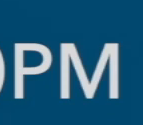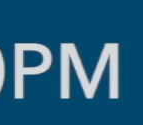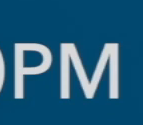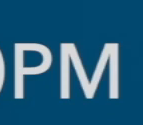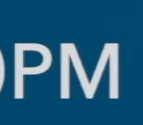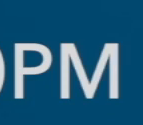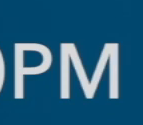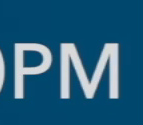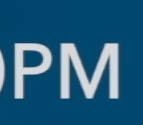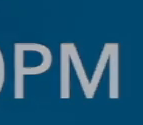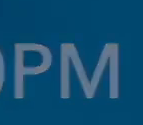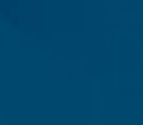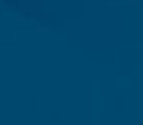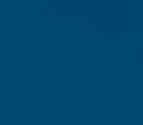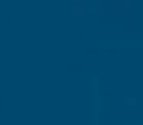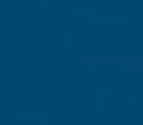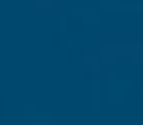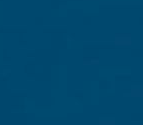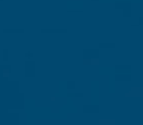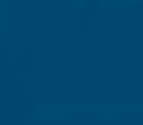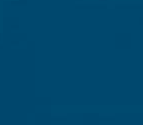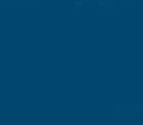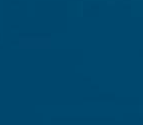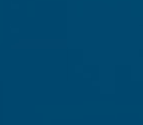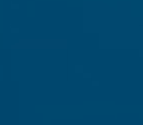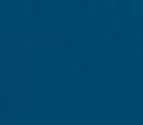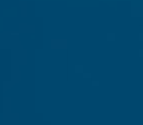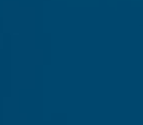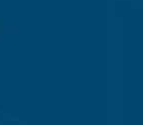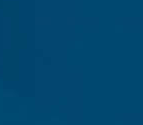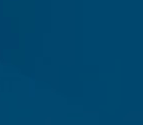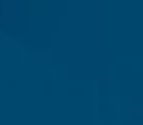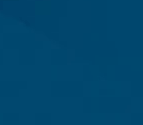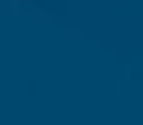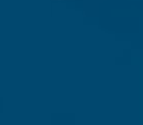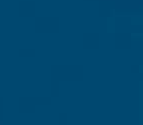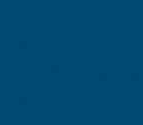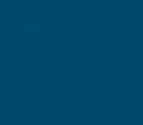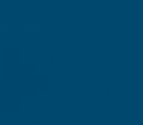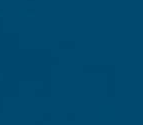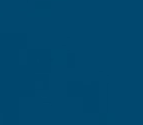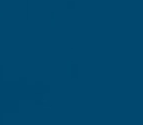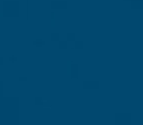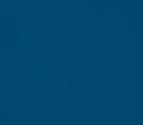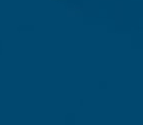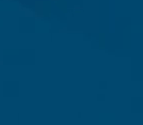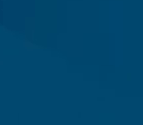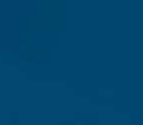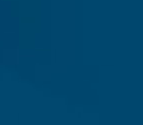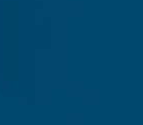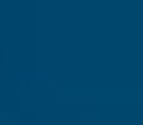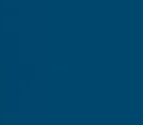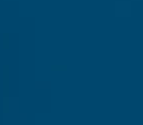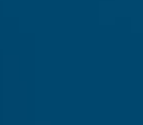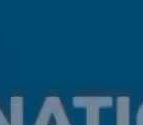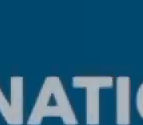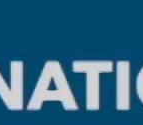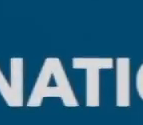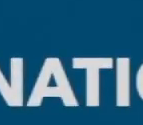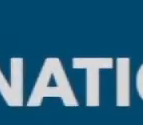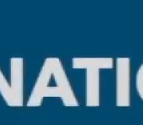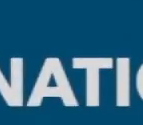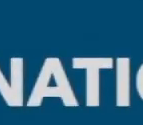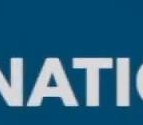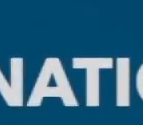National Report will air at 5:30. That's Wednesday, February 15th, the Bahamas Tonight The Northern Edition at 5 o'clock and the